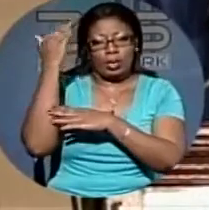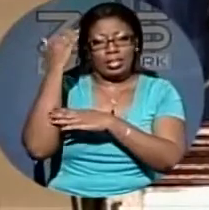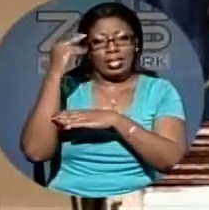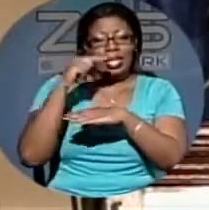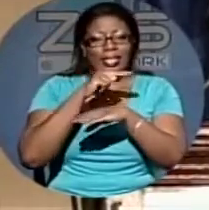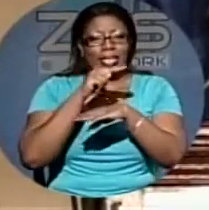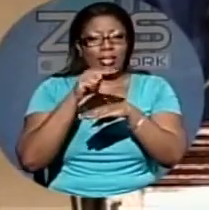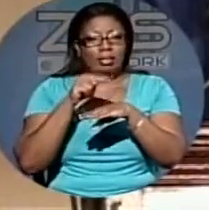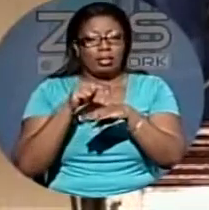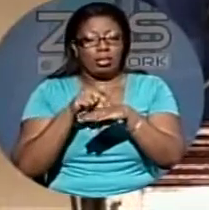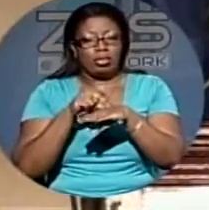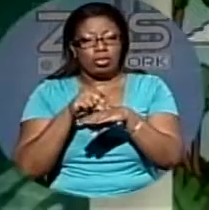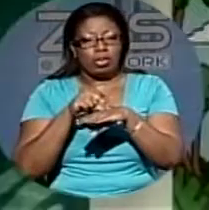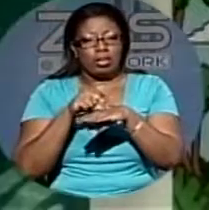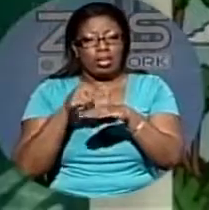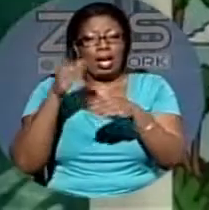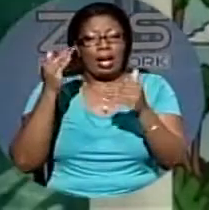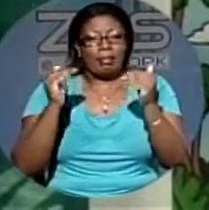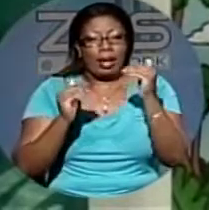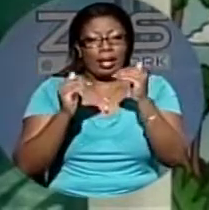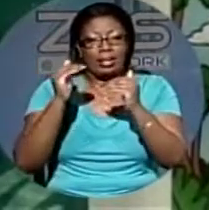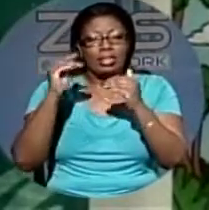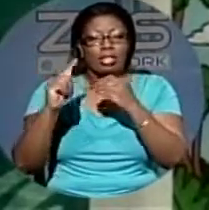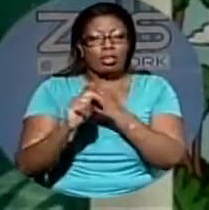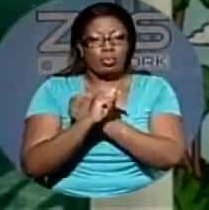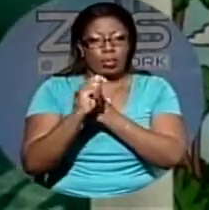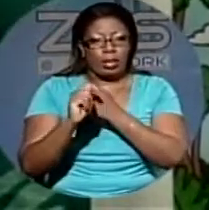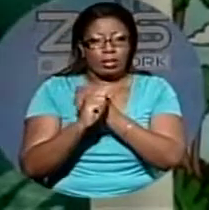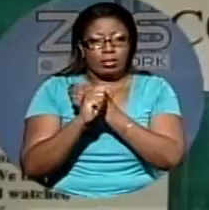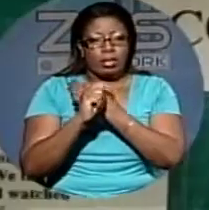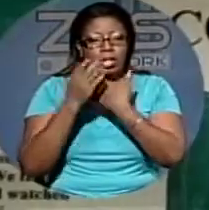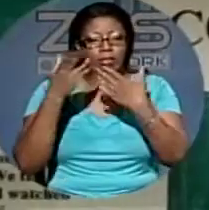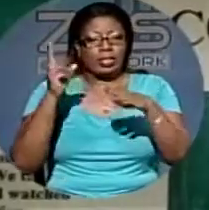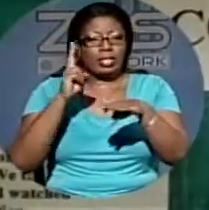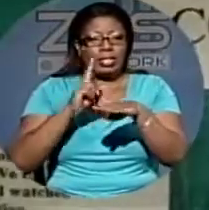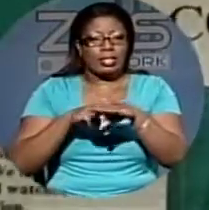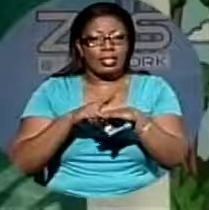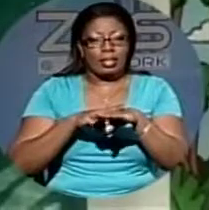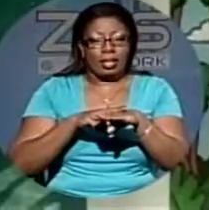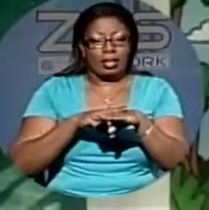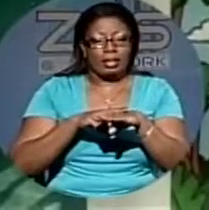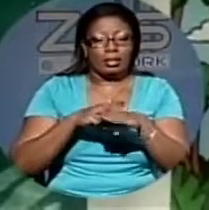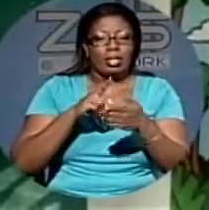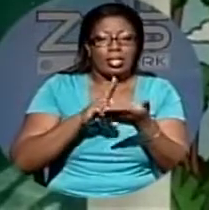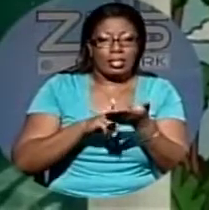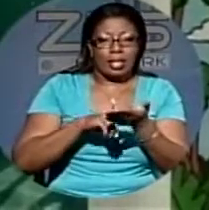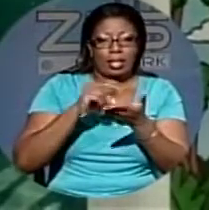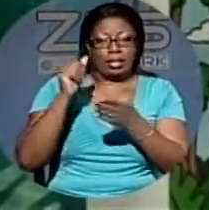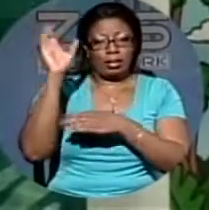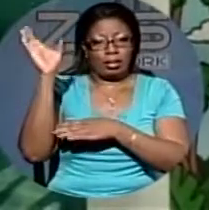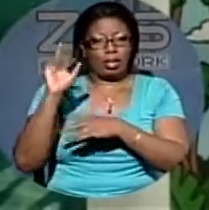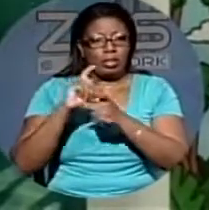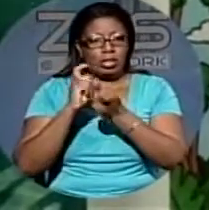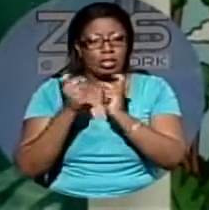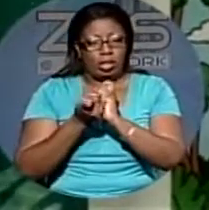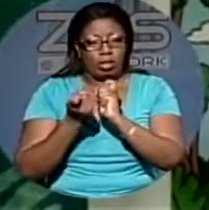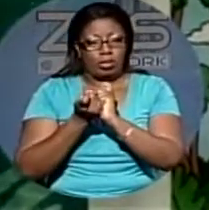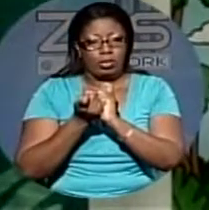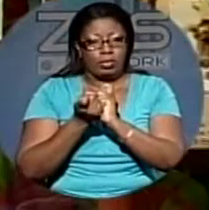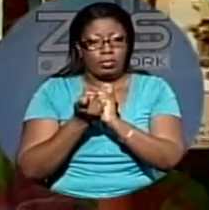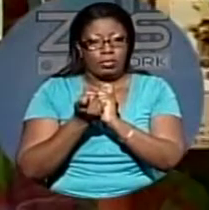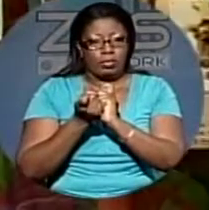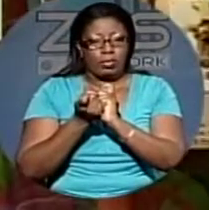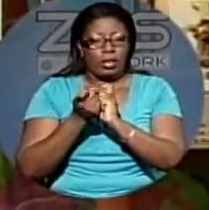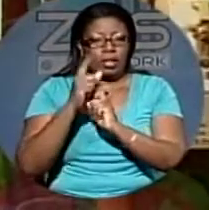nature's balance is threatened. 193 countries signed the UNESCO Climate Change Agreement, but not the Bahamas. President of the